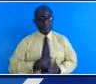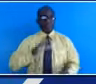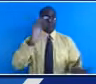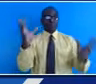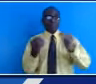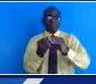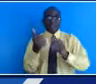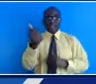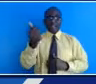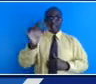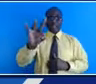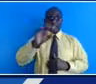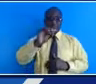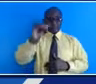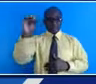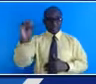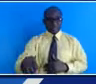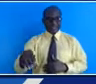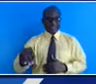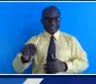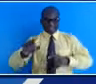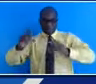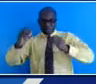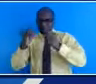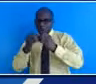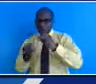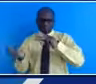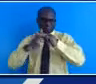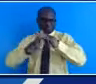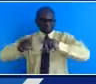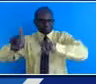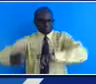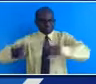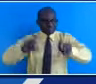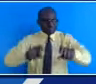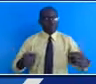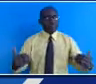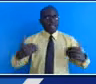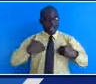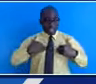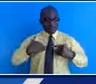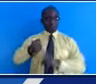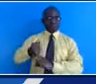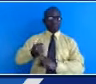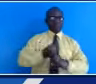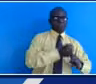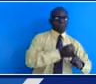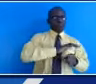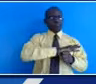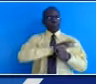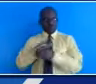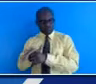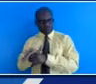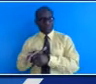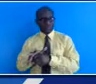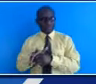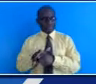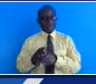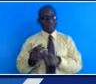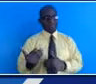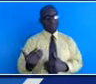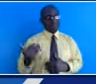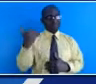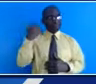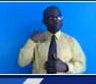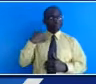2 months ago when we were testing and we had 33% of the people that are positive. So by all indicators, we're reducing the spread of the